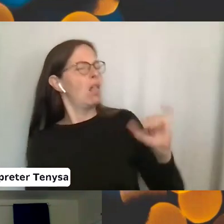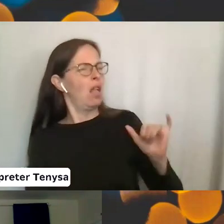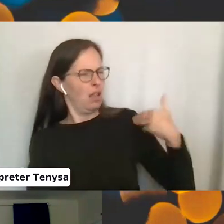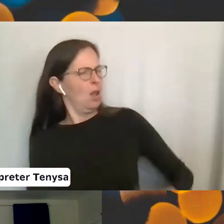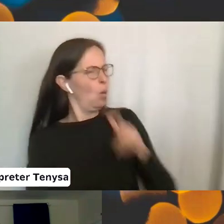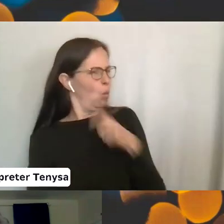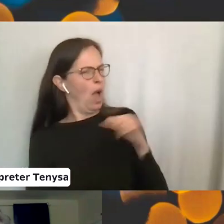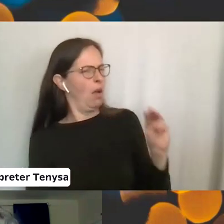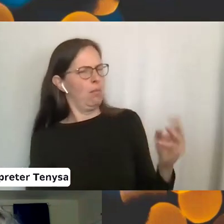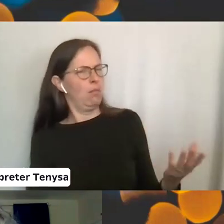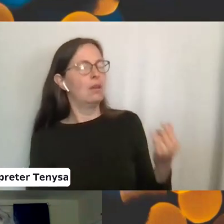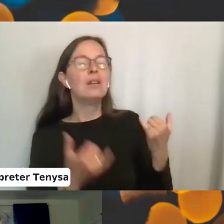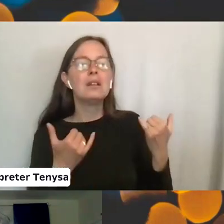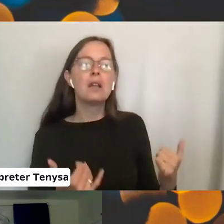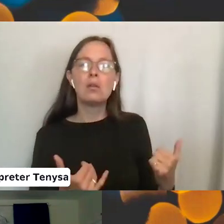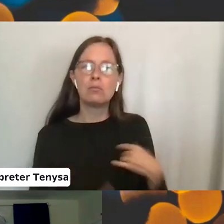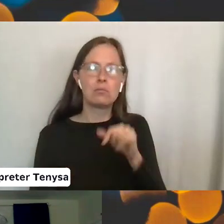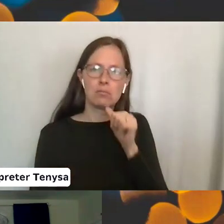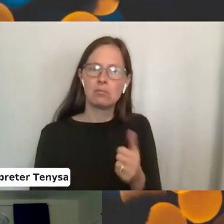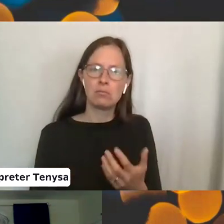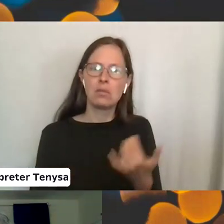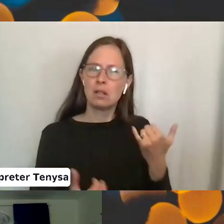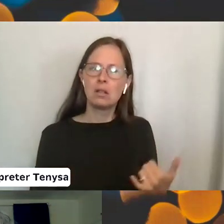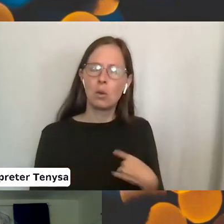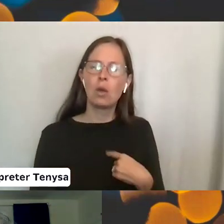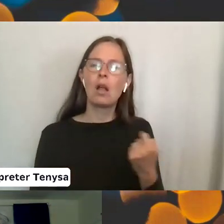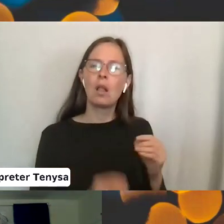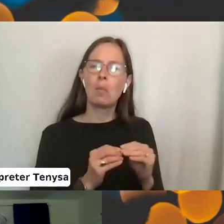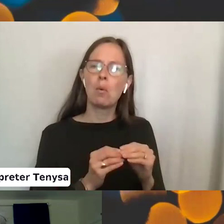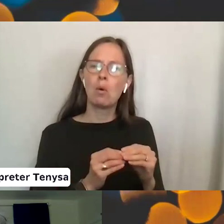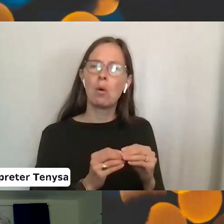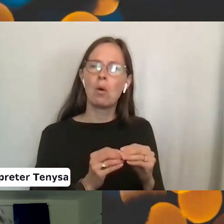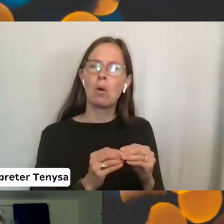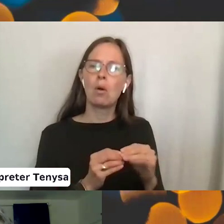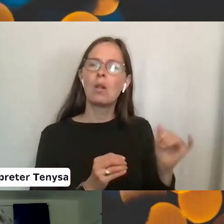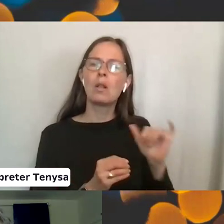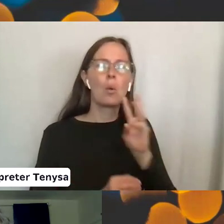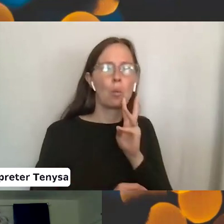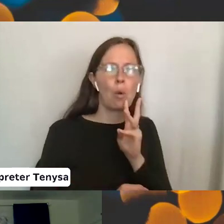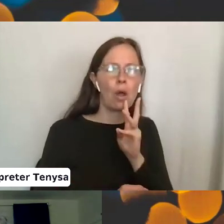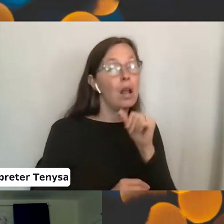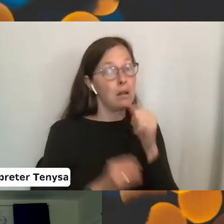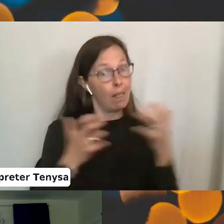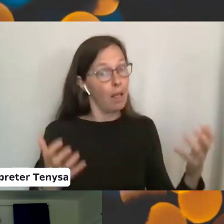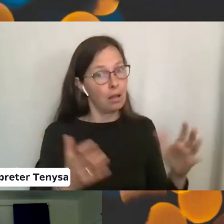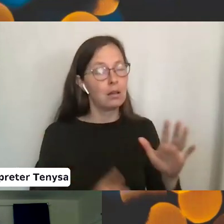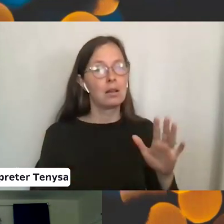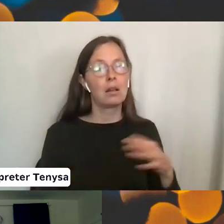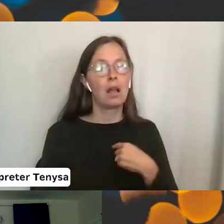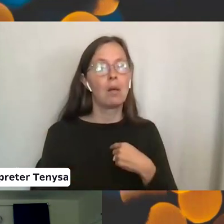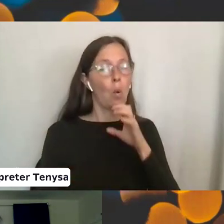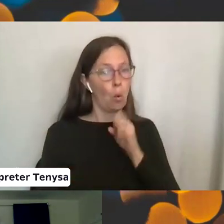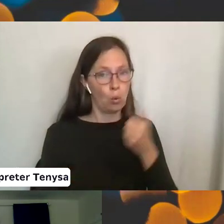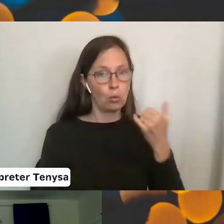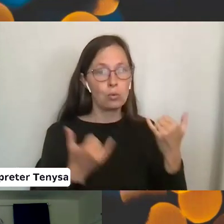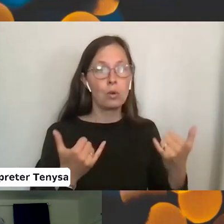I am. And now I don't. Now I find myself to be a little more like water. Not a lot. Like I am older now.